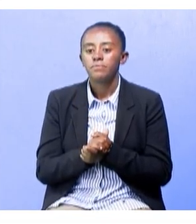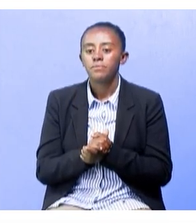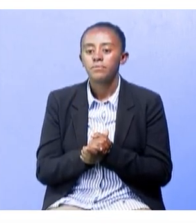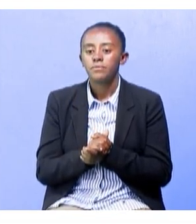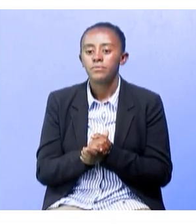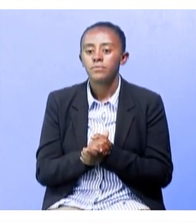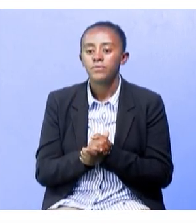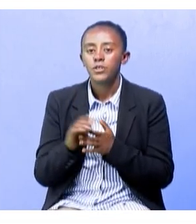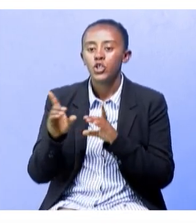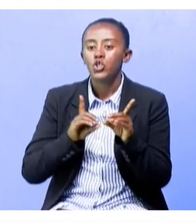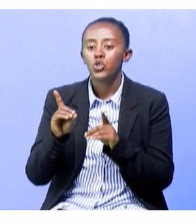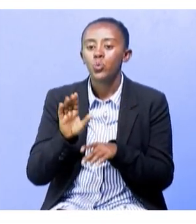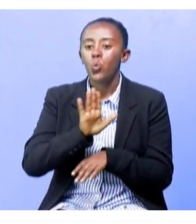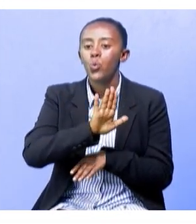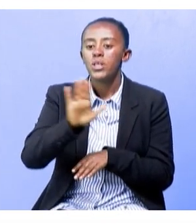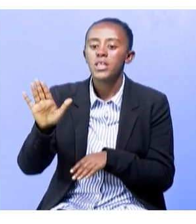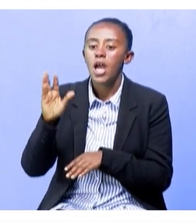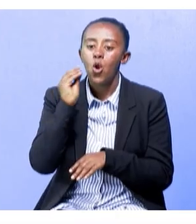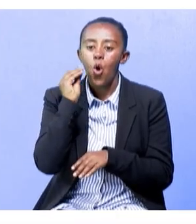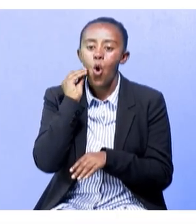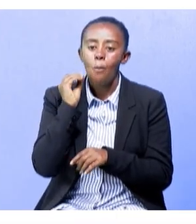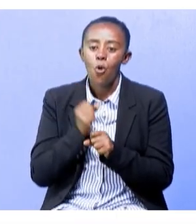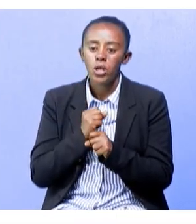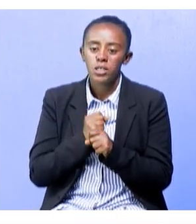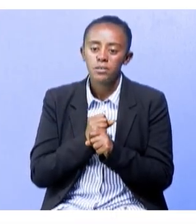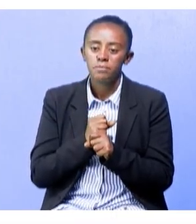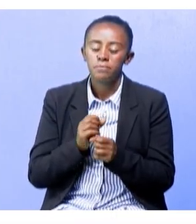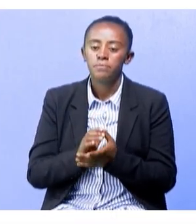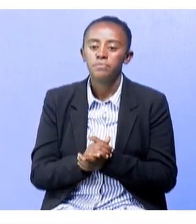do their homework.